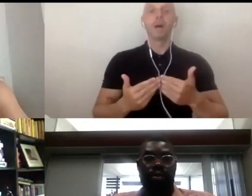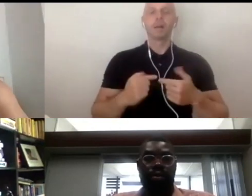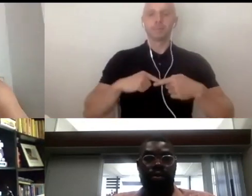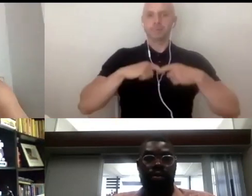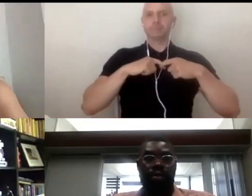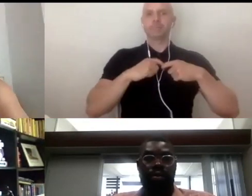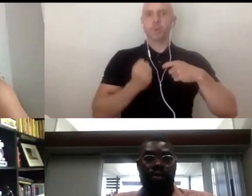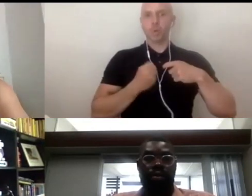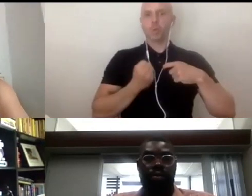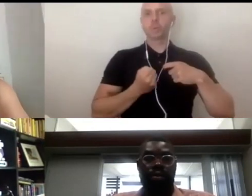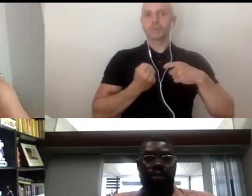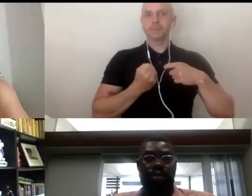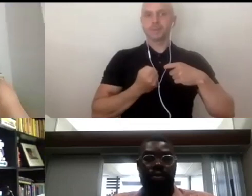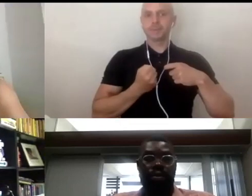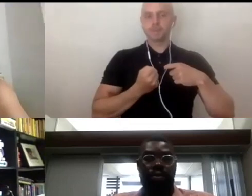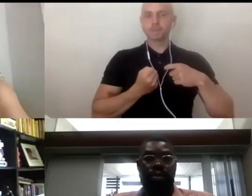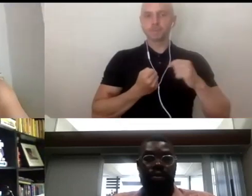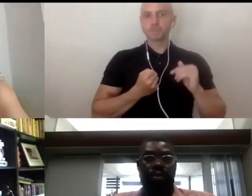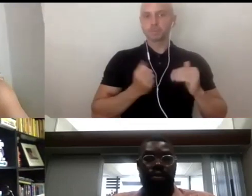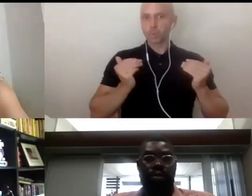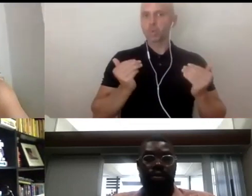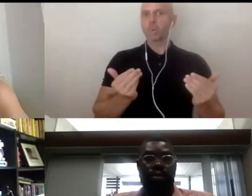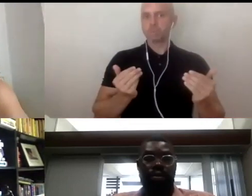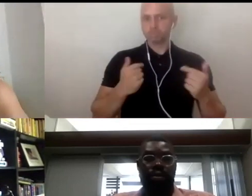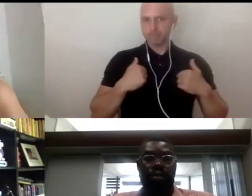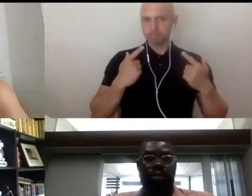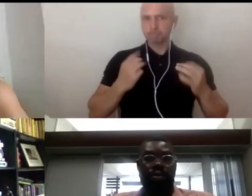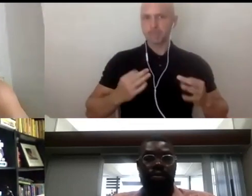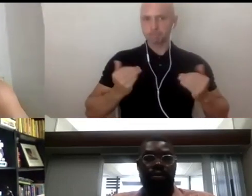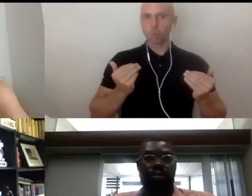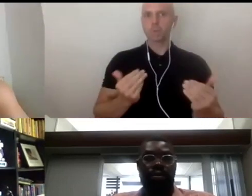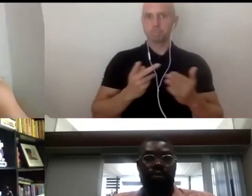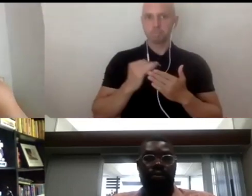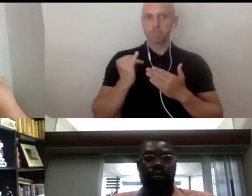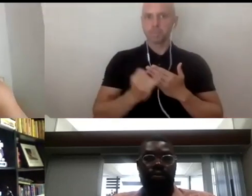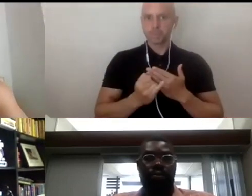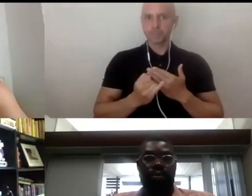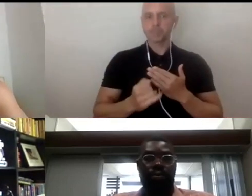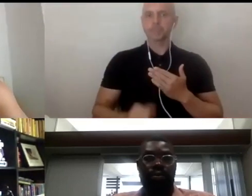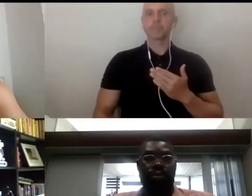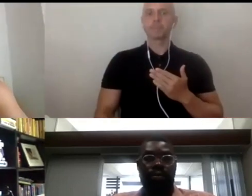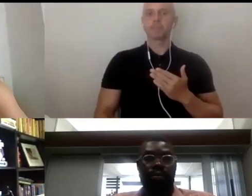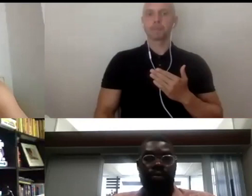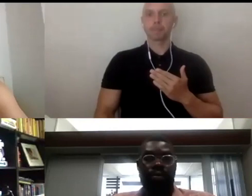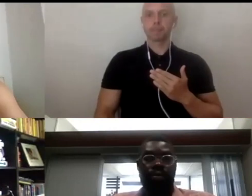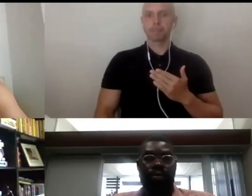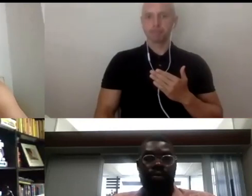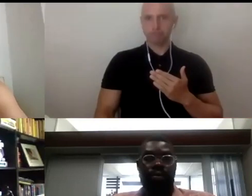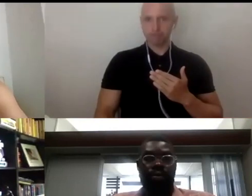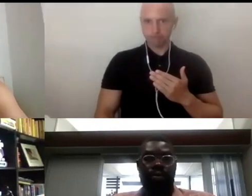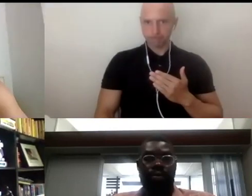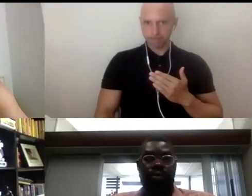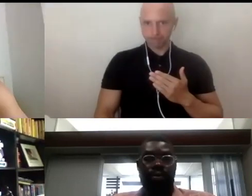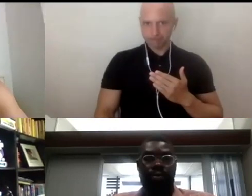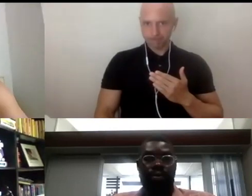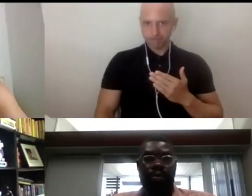respiratory specialists, I decided to go ahead with the project. And I got a ton of clay delivered at my house. I'm